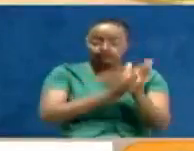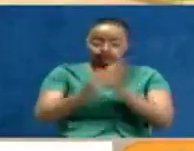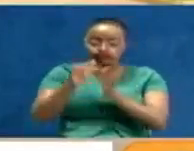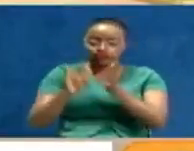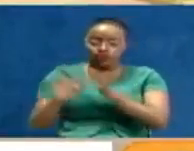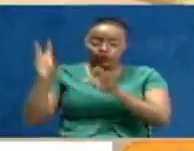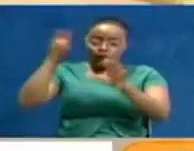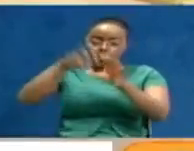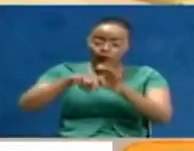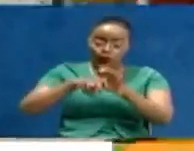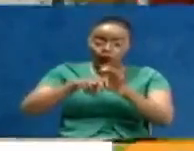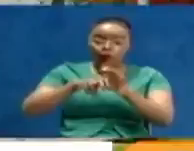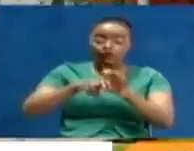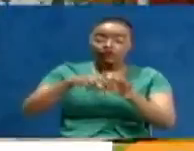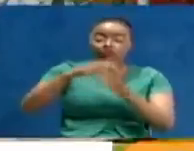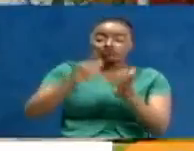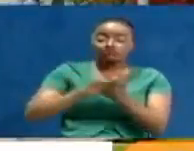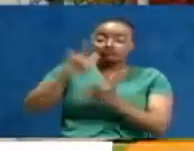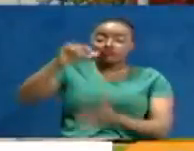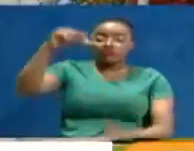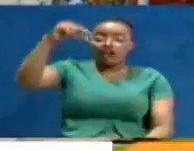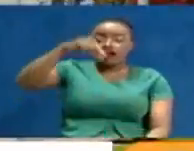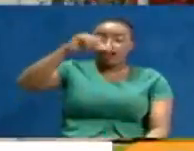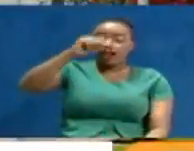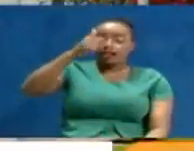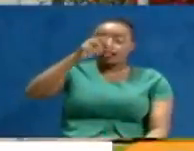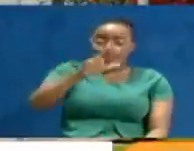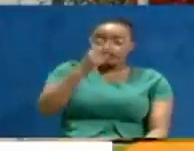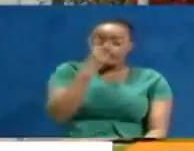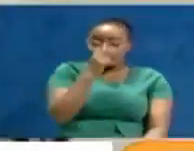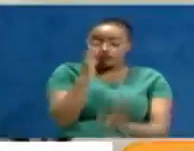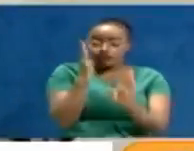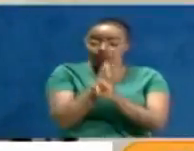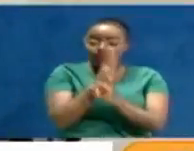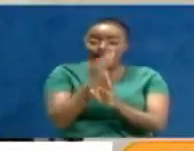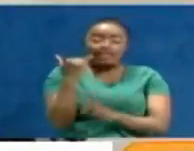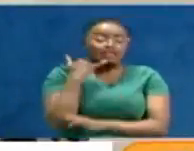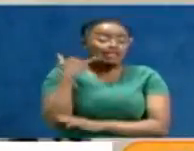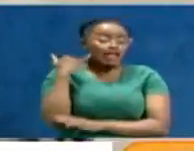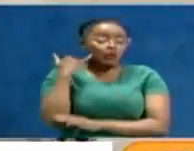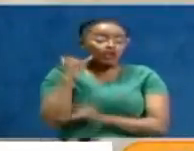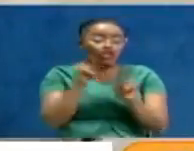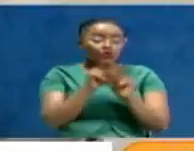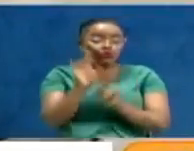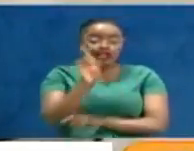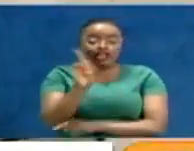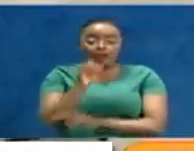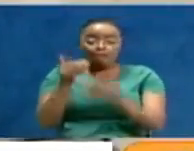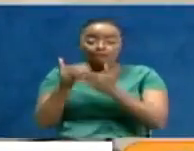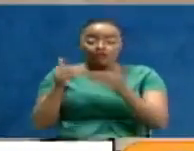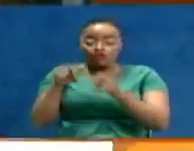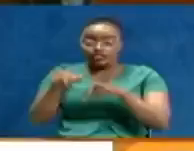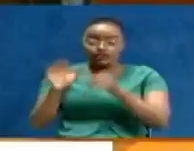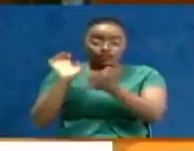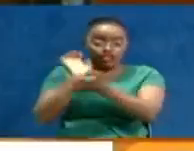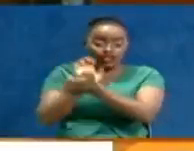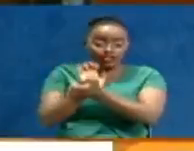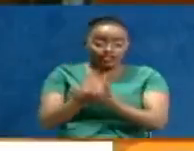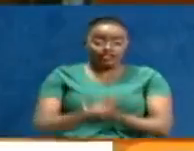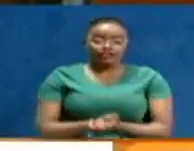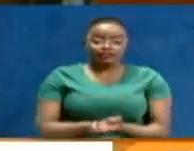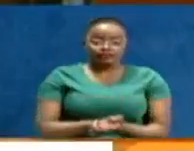to board a Qatar-bound flight. Detectives saying the suspect was hiding in Nakuru and Nairobi counties before his arrest.